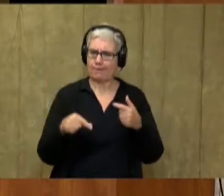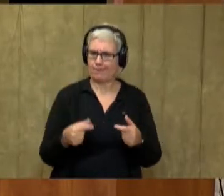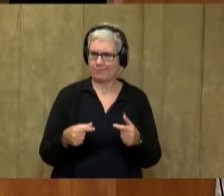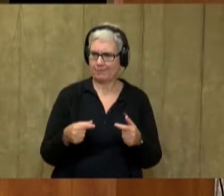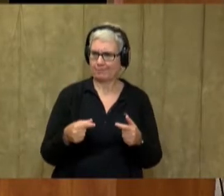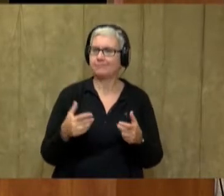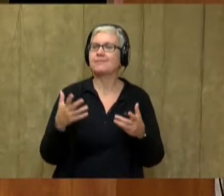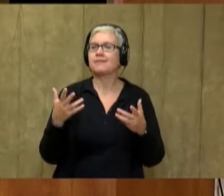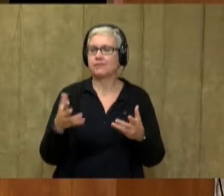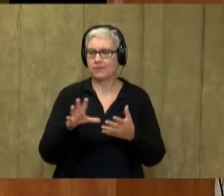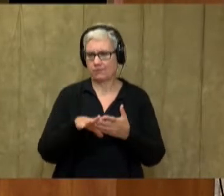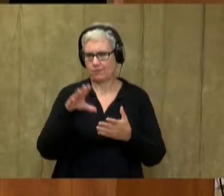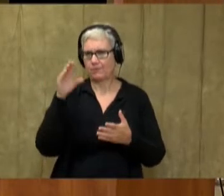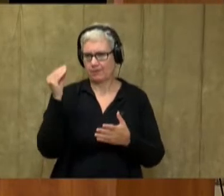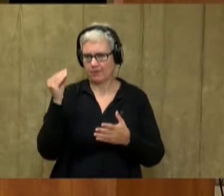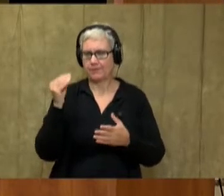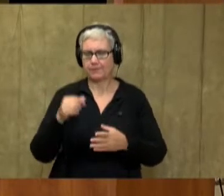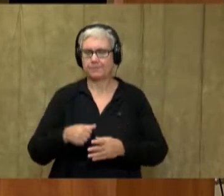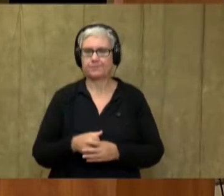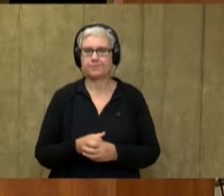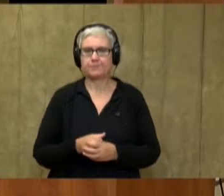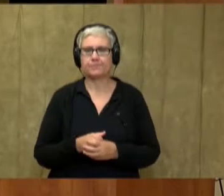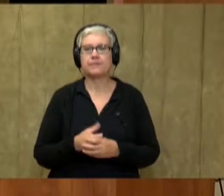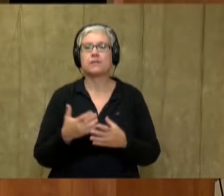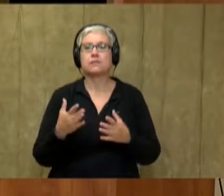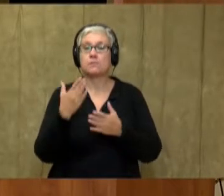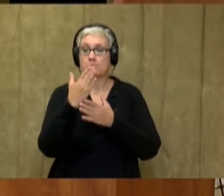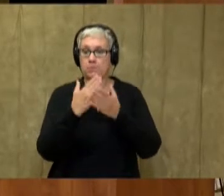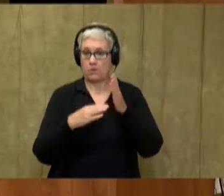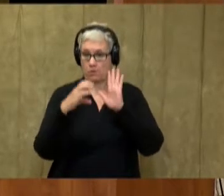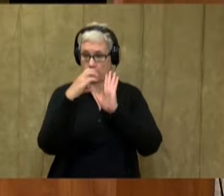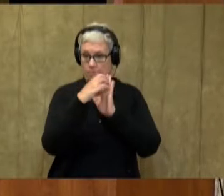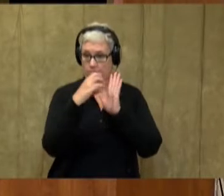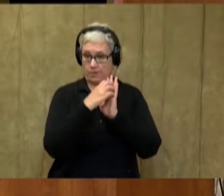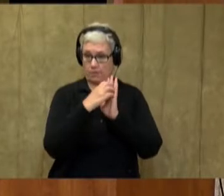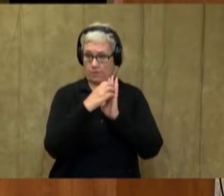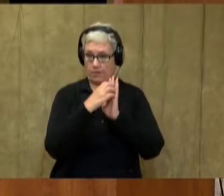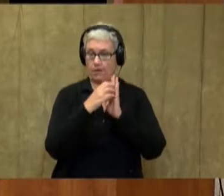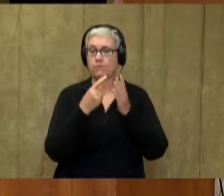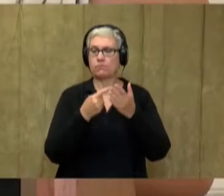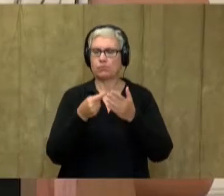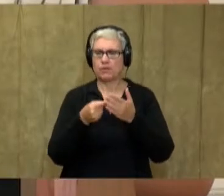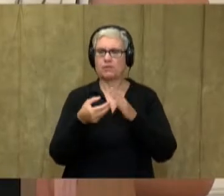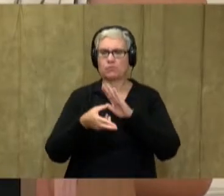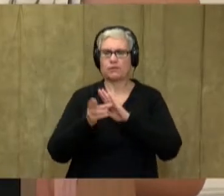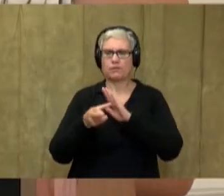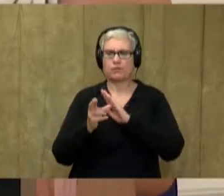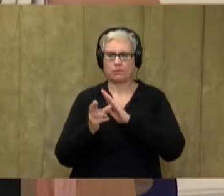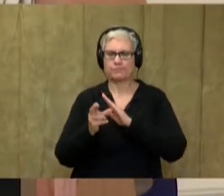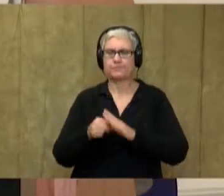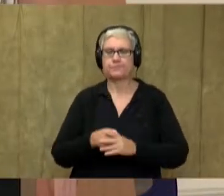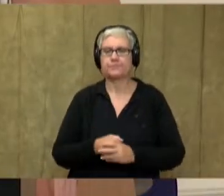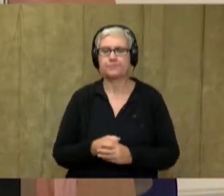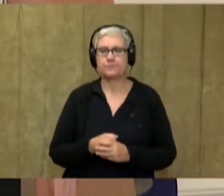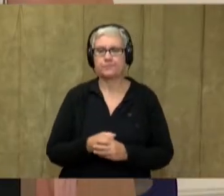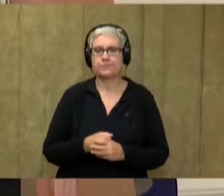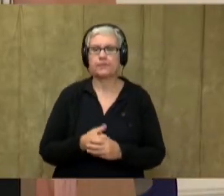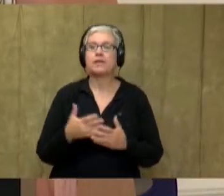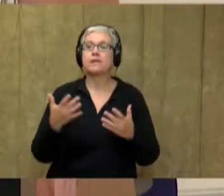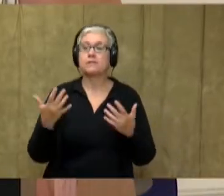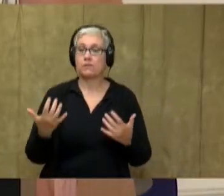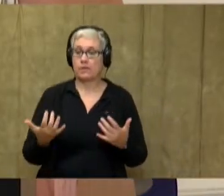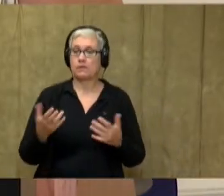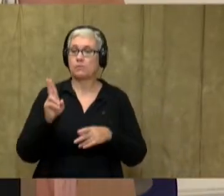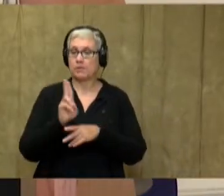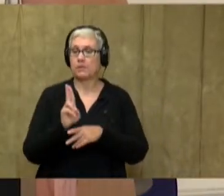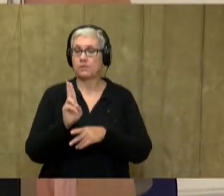So last week we talked about parts of a paragraph. So we're going to review those really quickly today in order for us to be able to use within